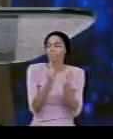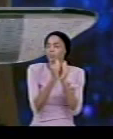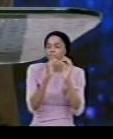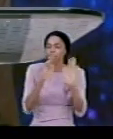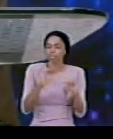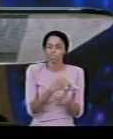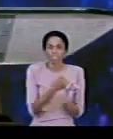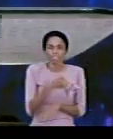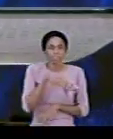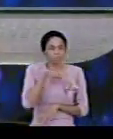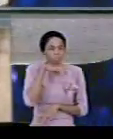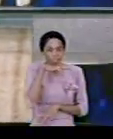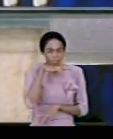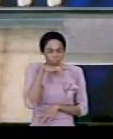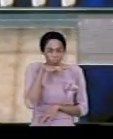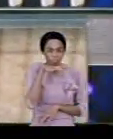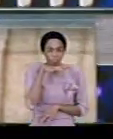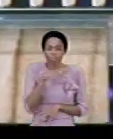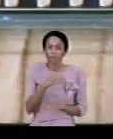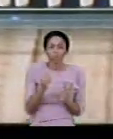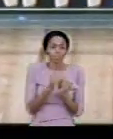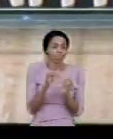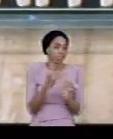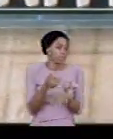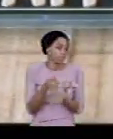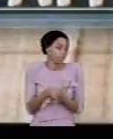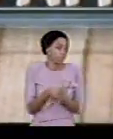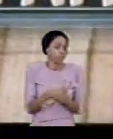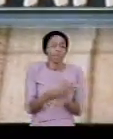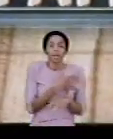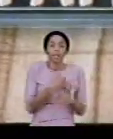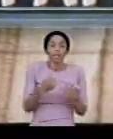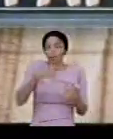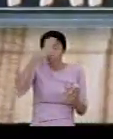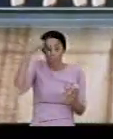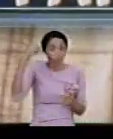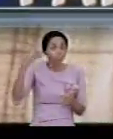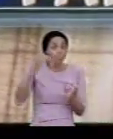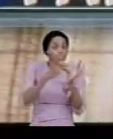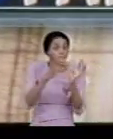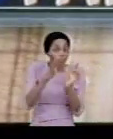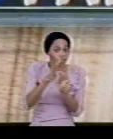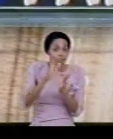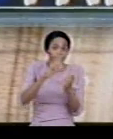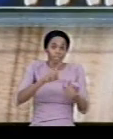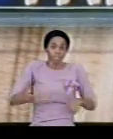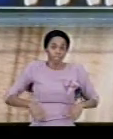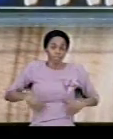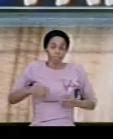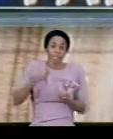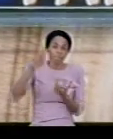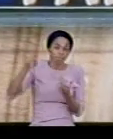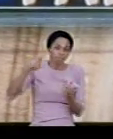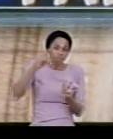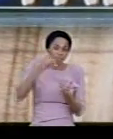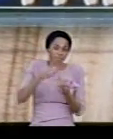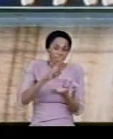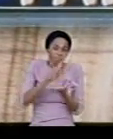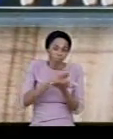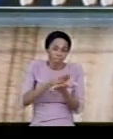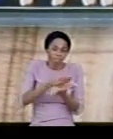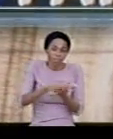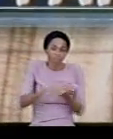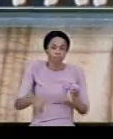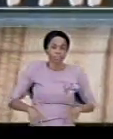blame, blamelessly. And because he lived a perfectly righteous life, he